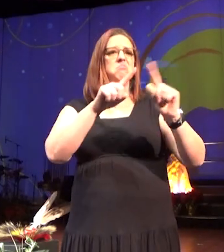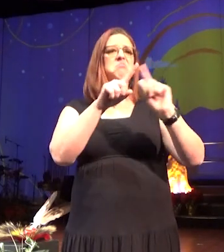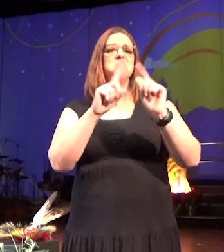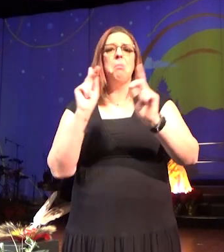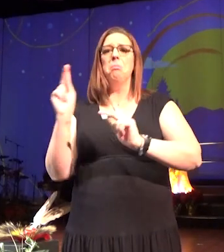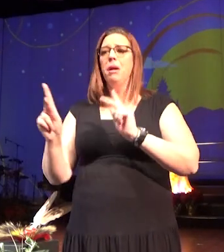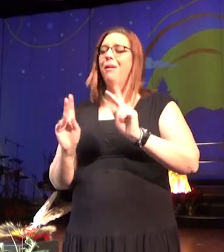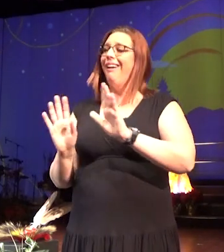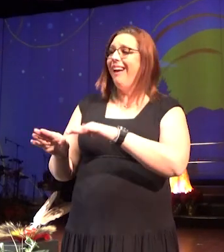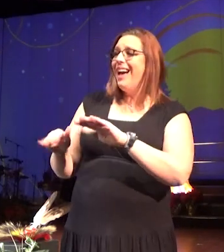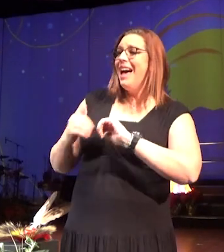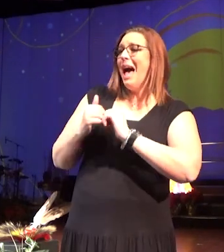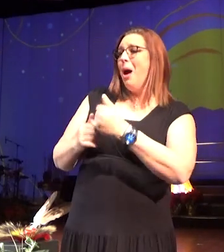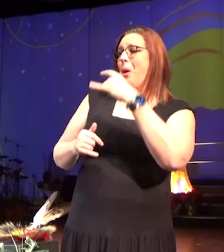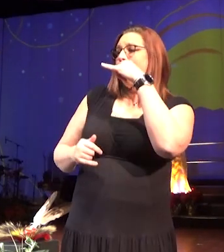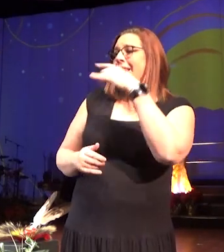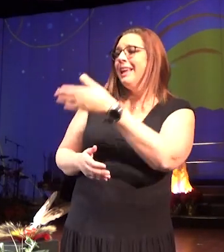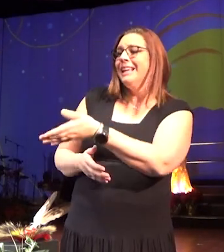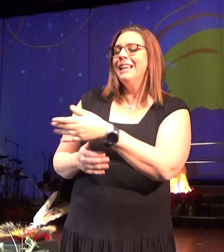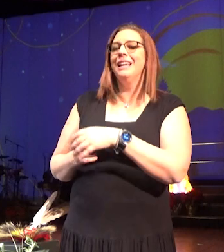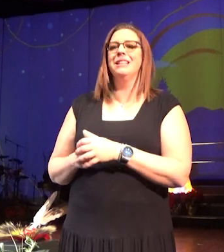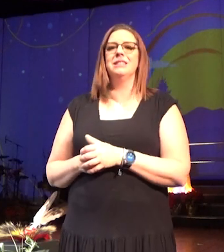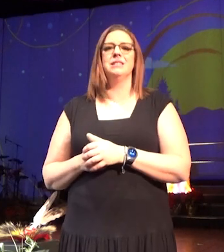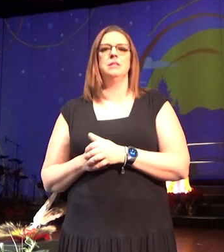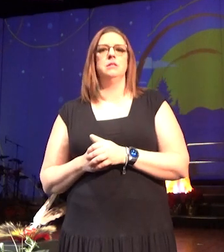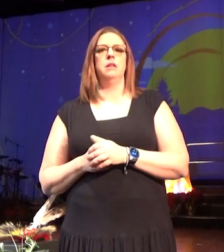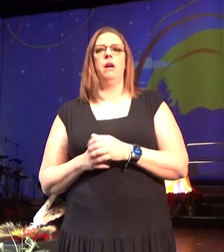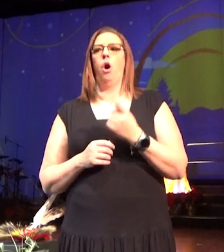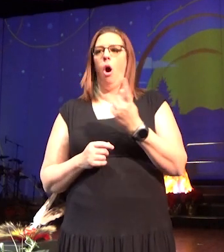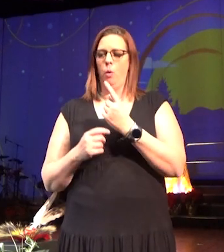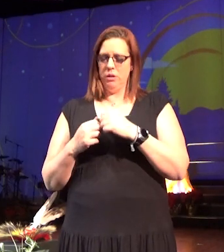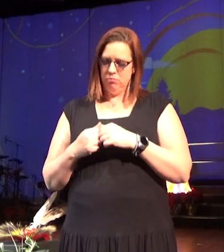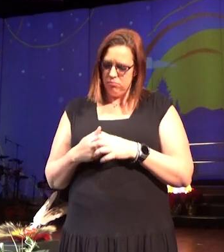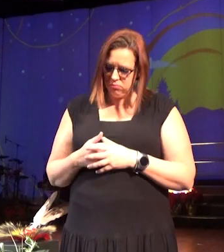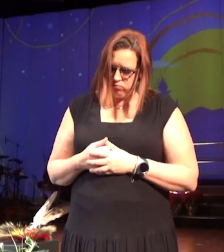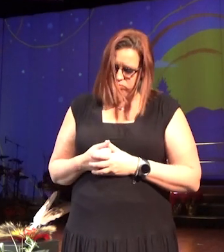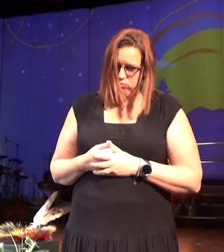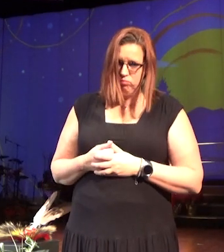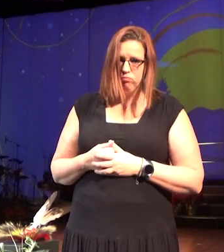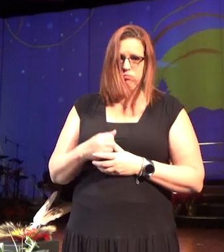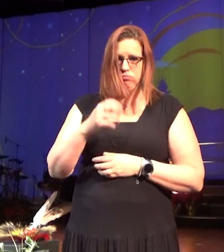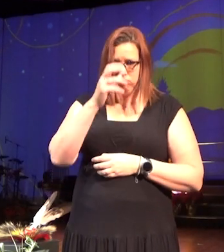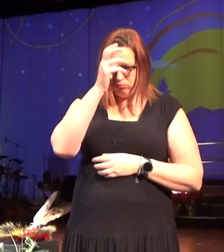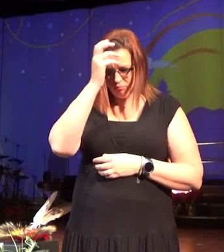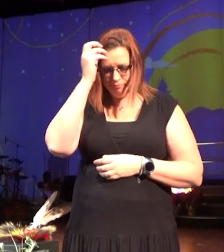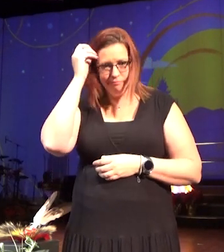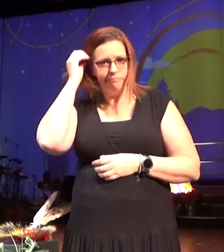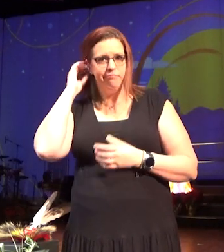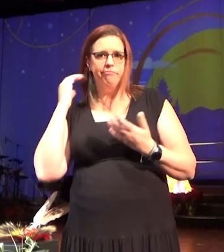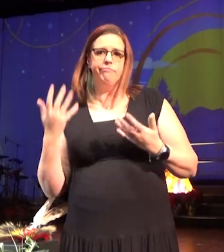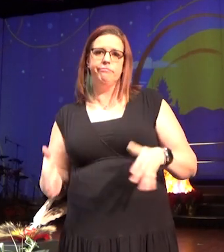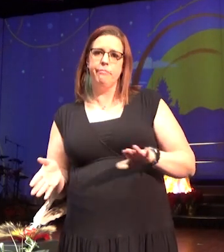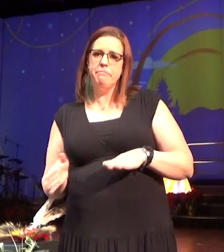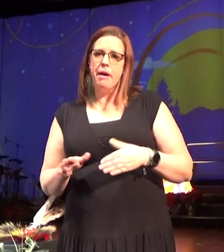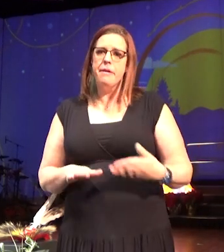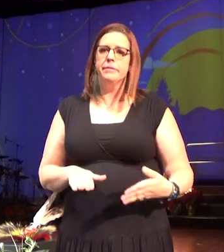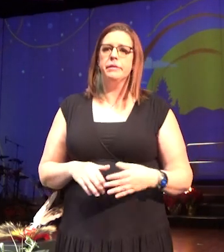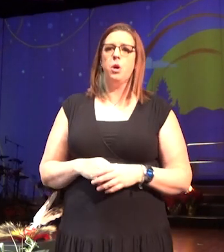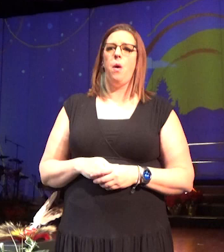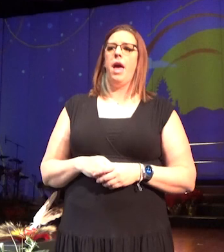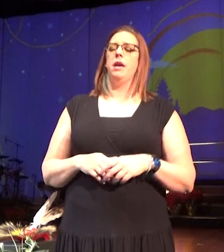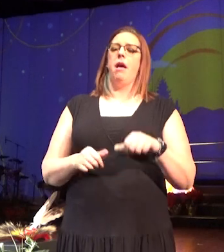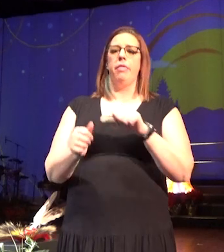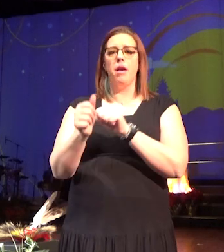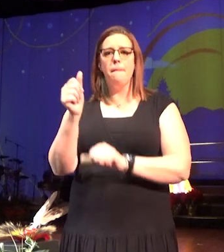hey, how is your kids doing? And they would always bow their heads. They passed away. They